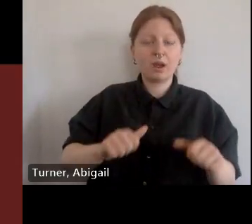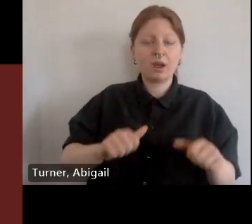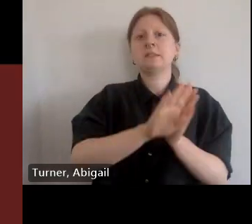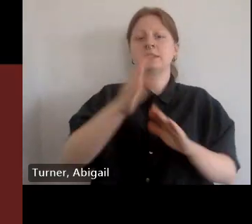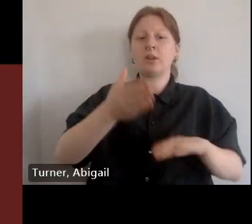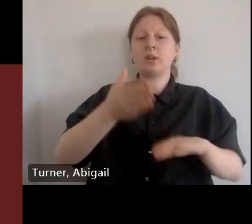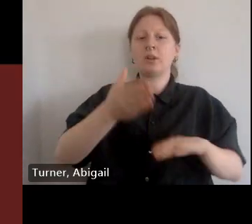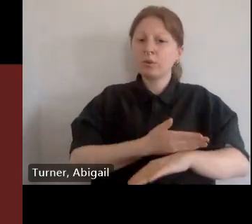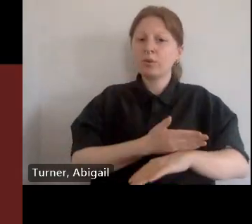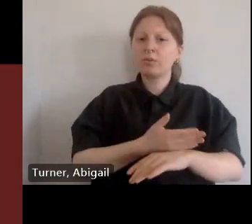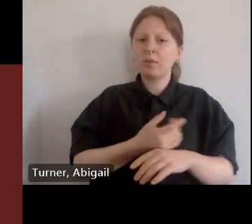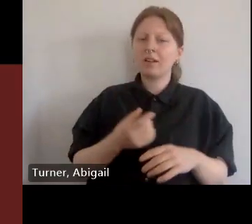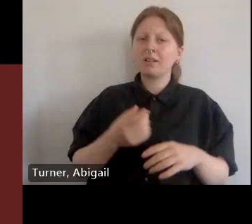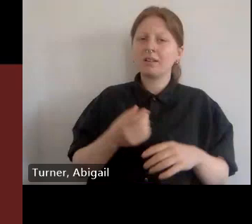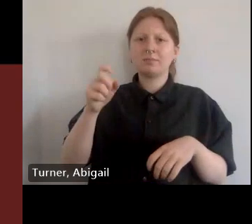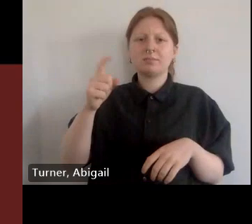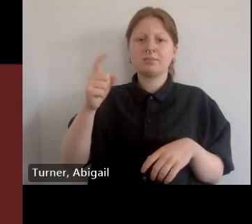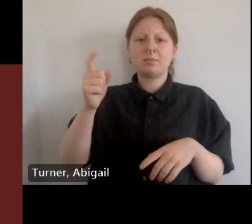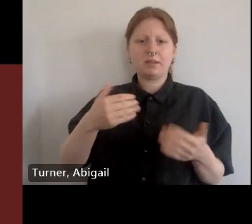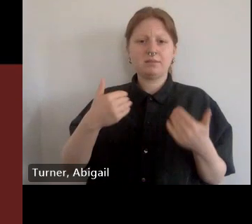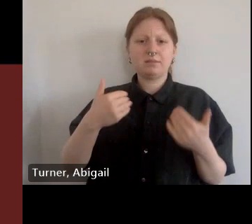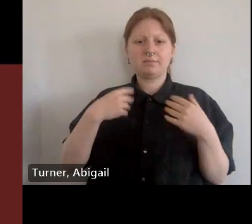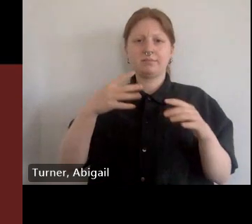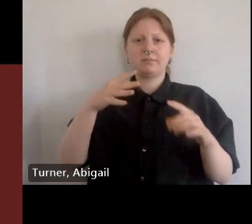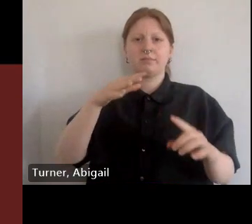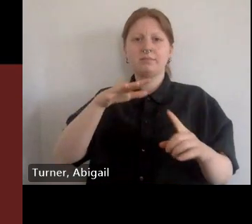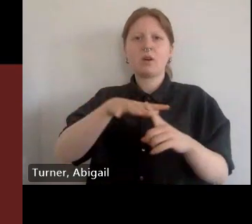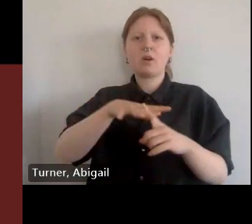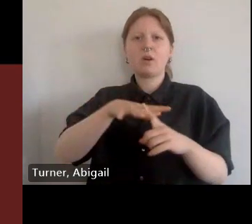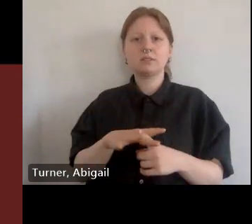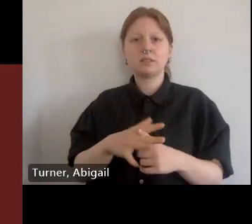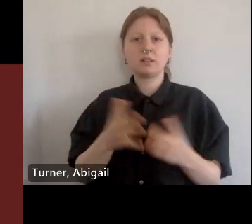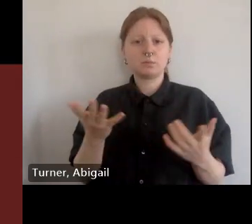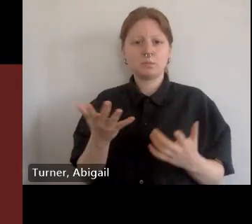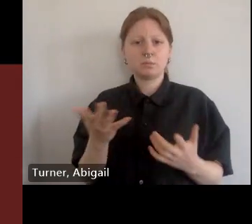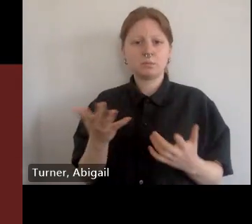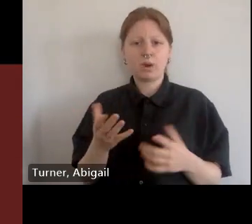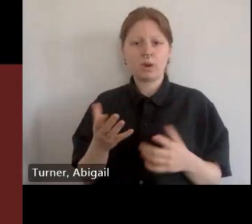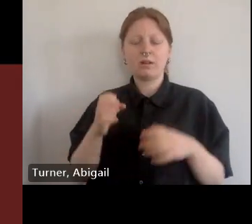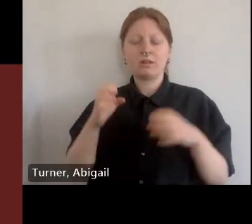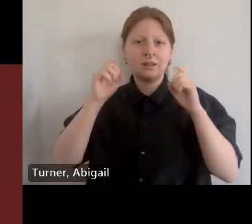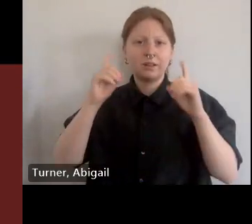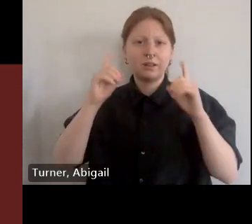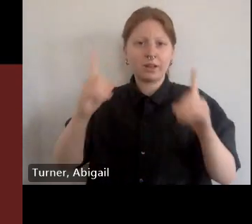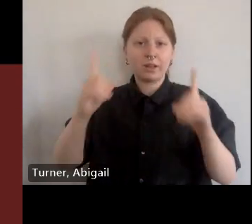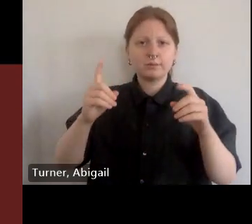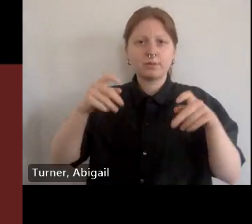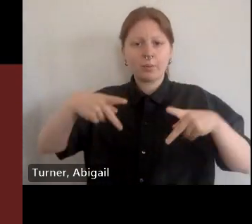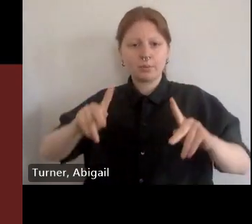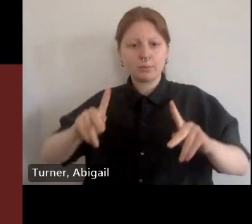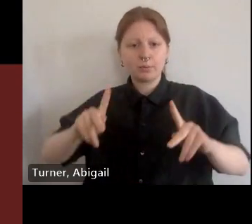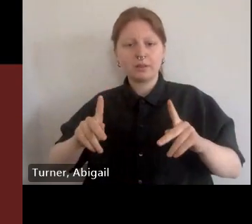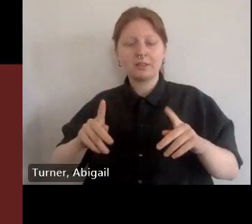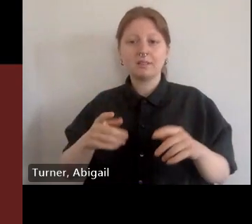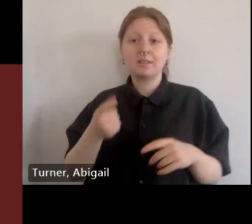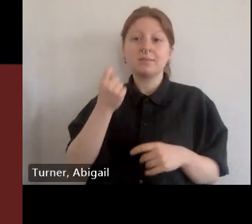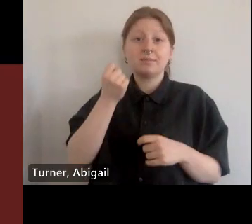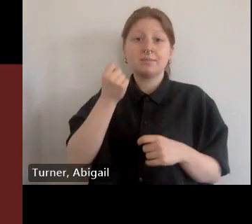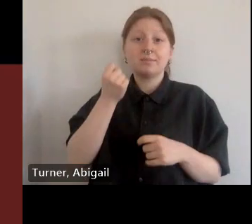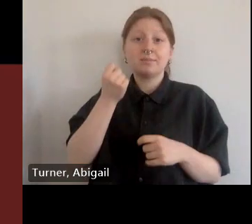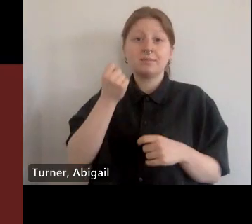educational opportunity. And with the recent changes to affirmative action on the college-bound